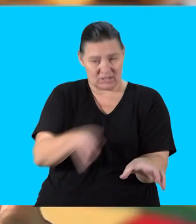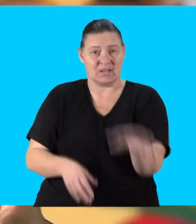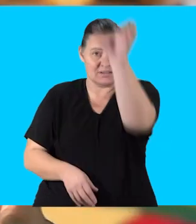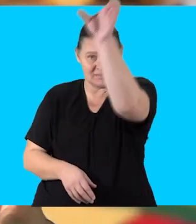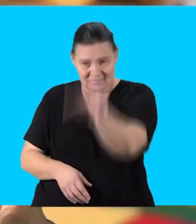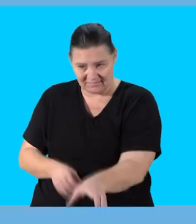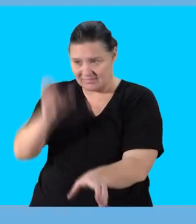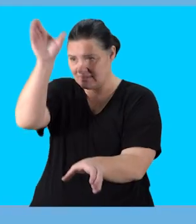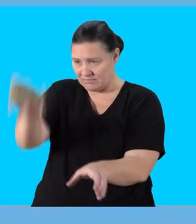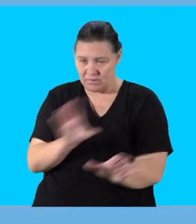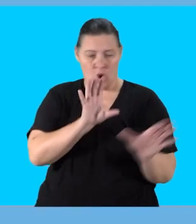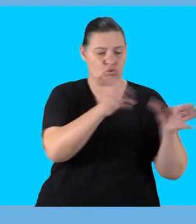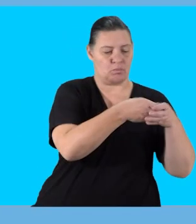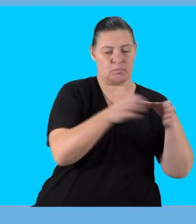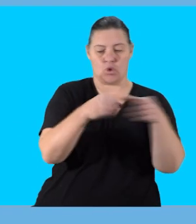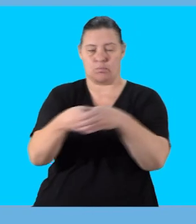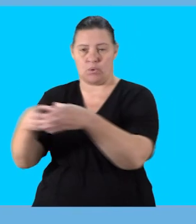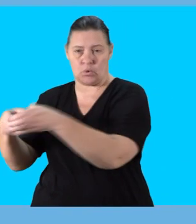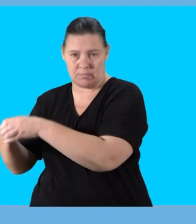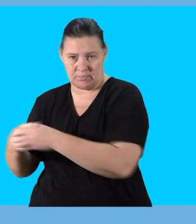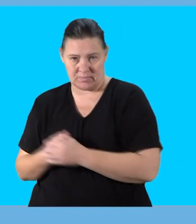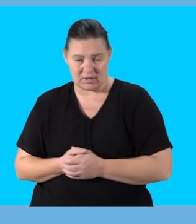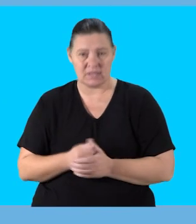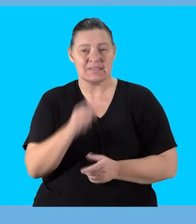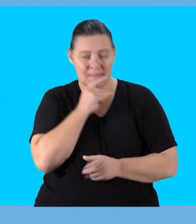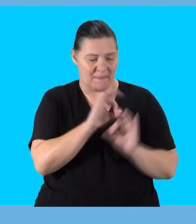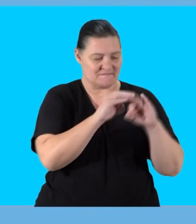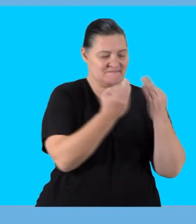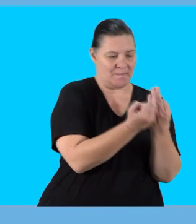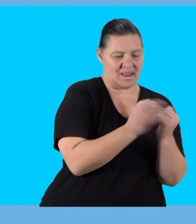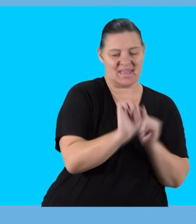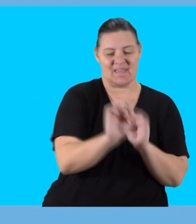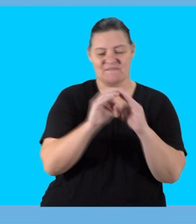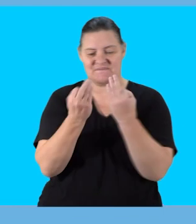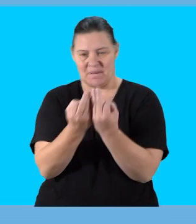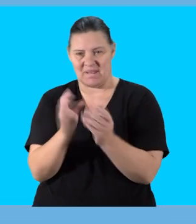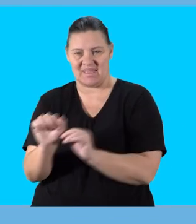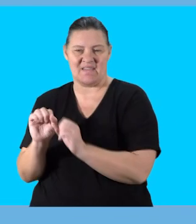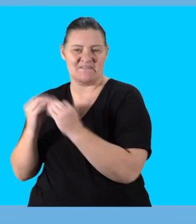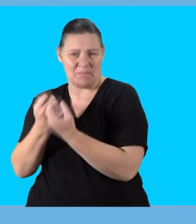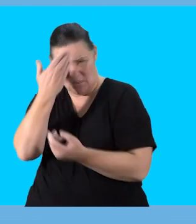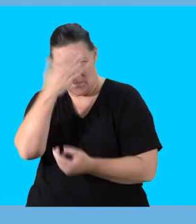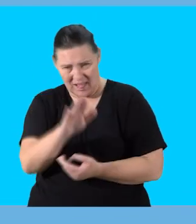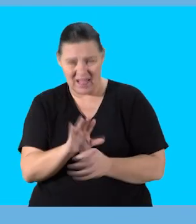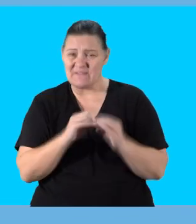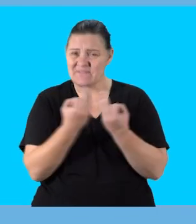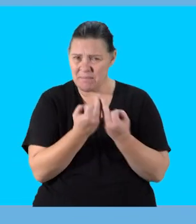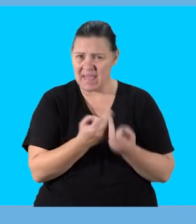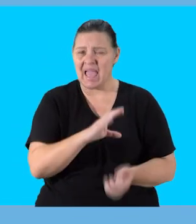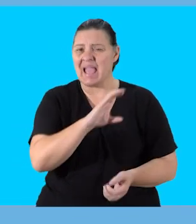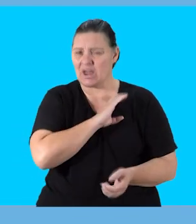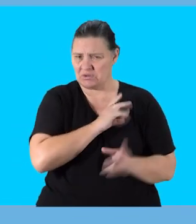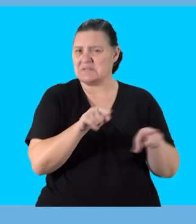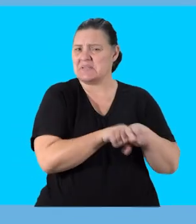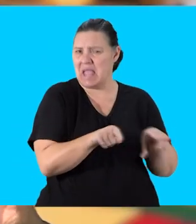table, those ones are known as groups. And then these groups are also known as families. As you know that in families, we have